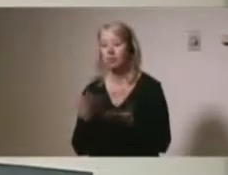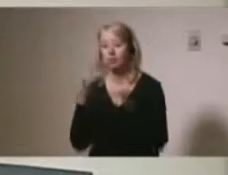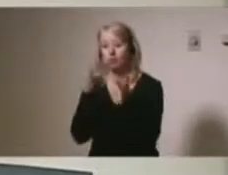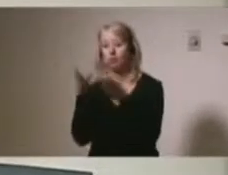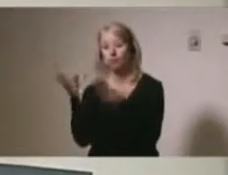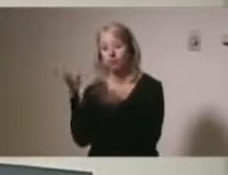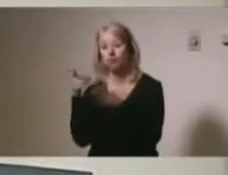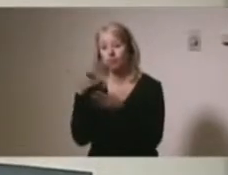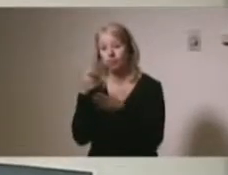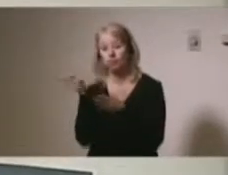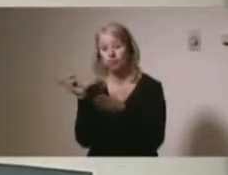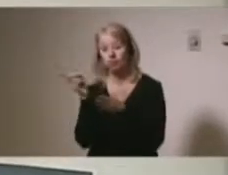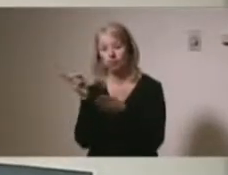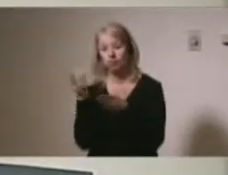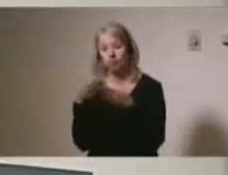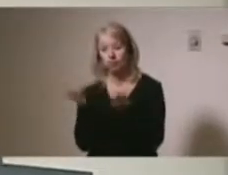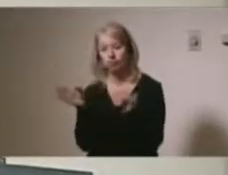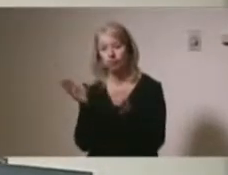citizens,